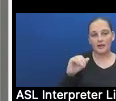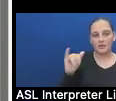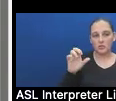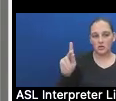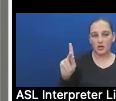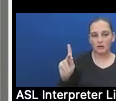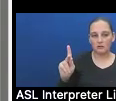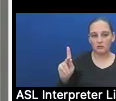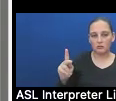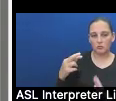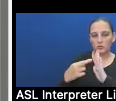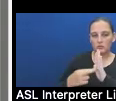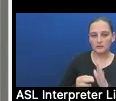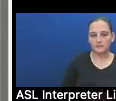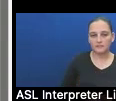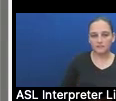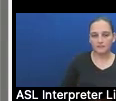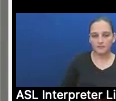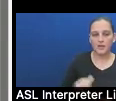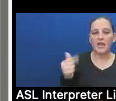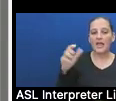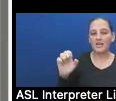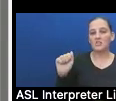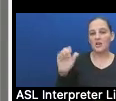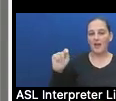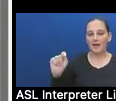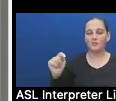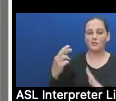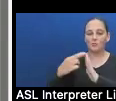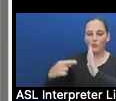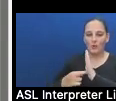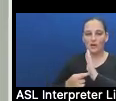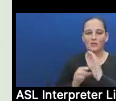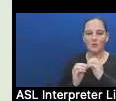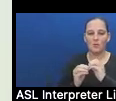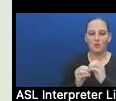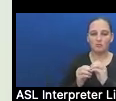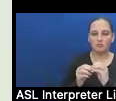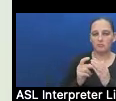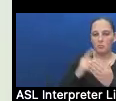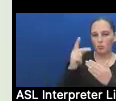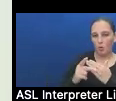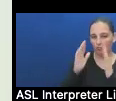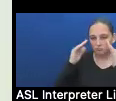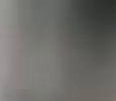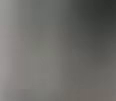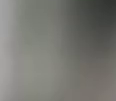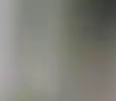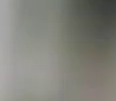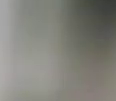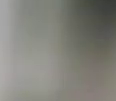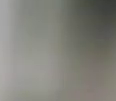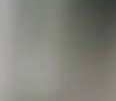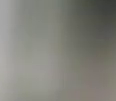also have similar tightening educational program type of things. So that's where